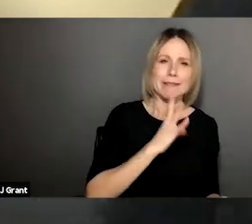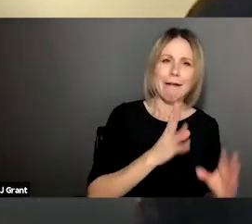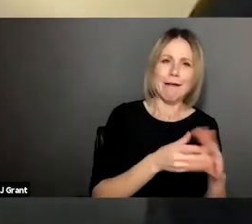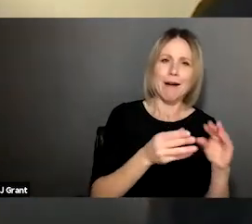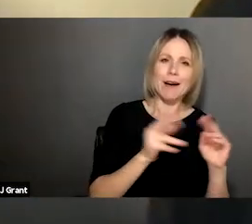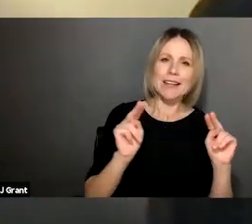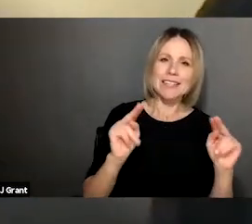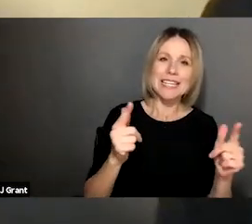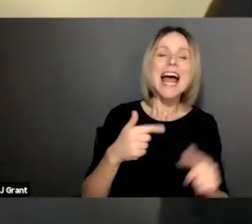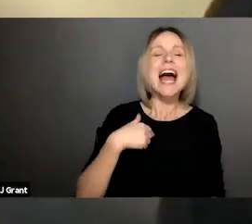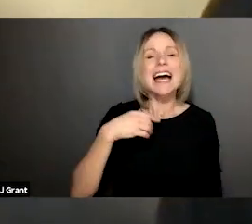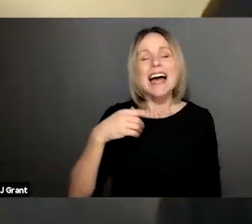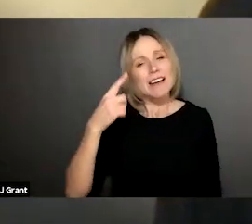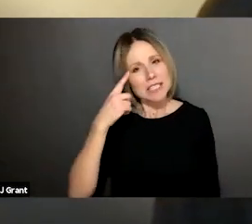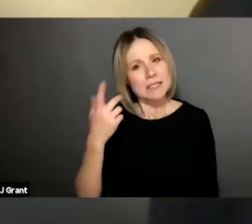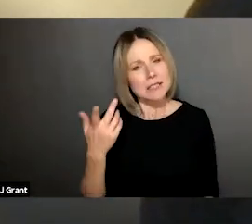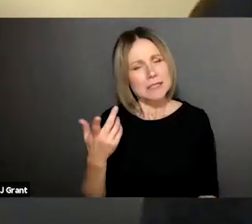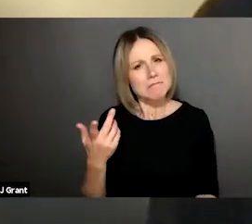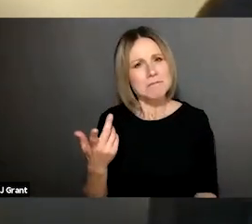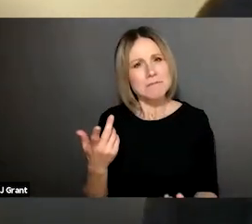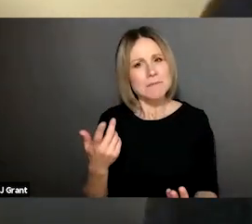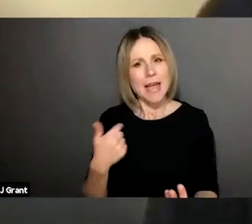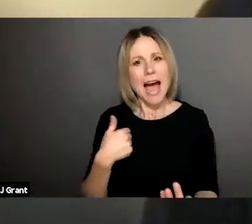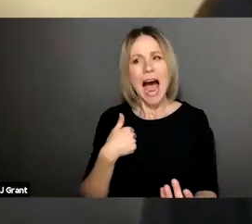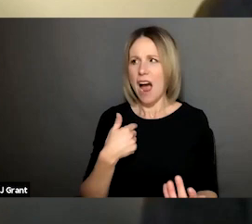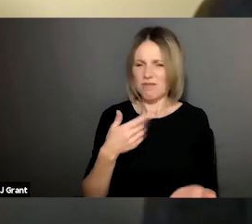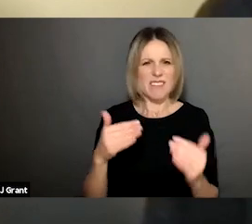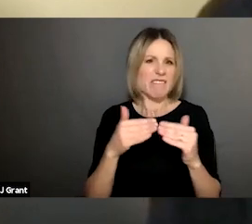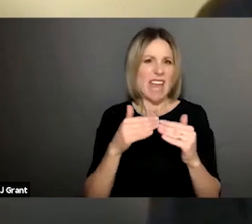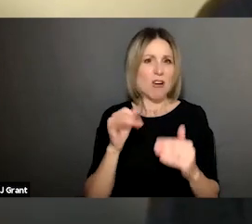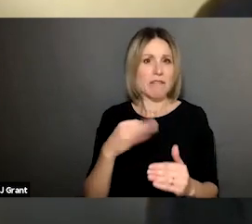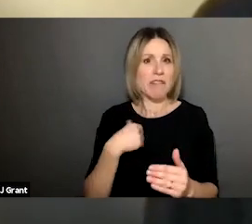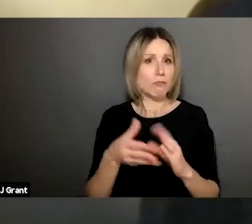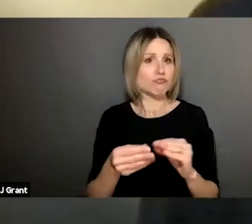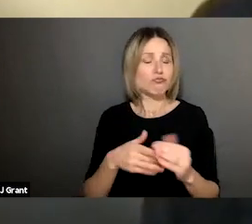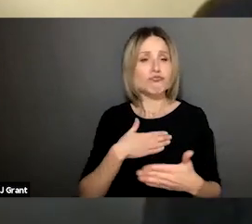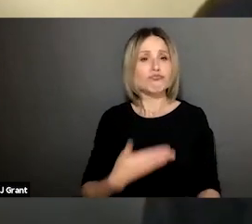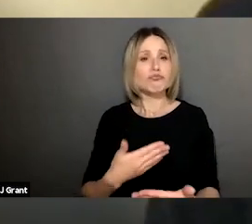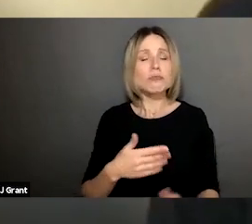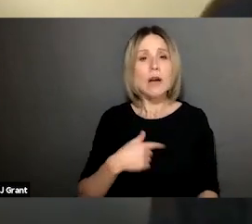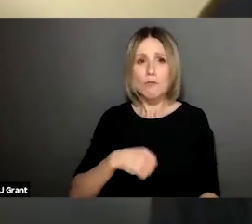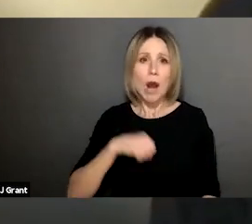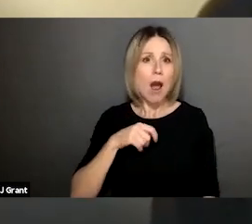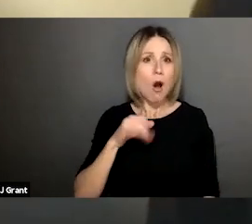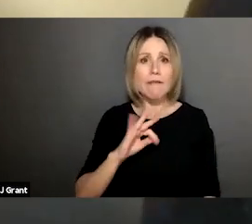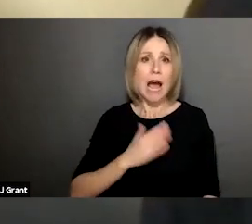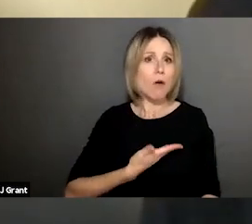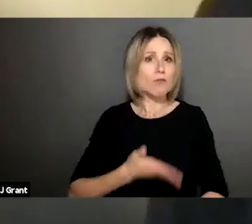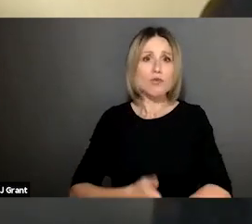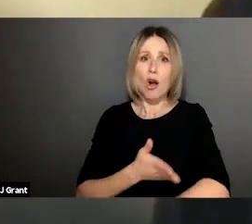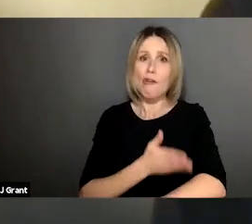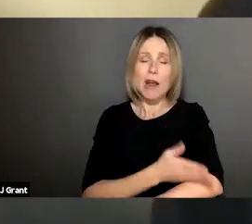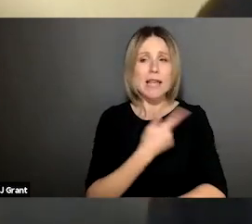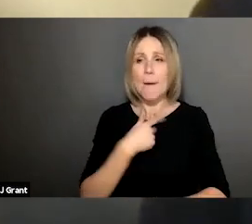I think it's fair to say that I'm proud of the progress that we've made, and I'm looking forward to showing everyone more